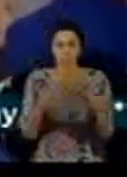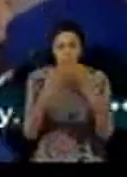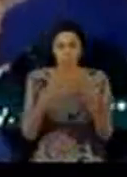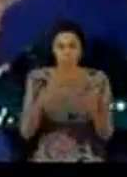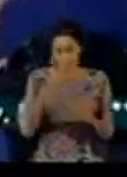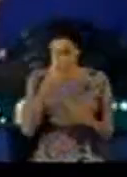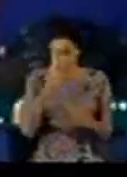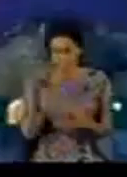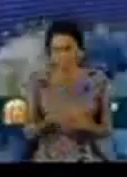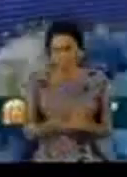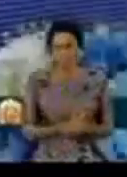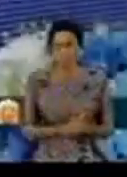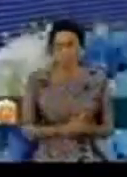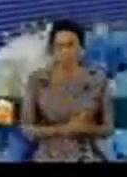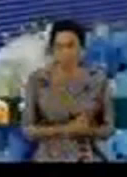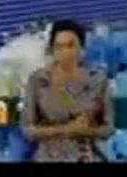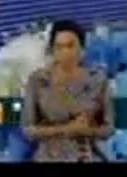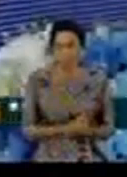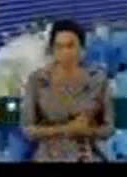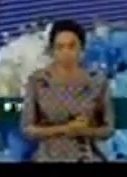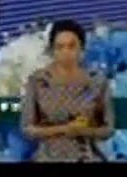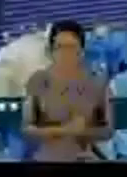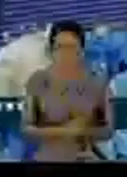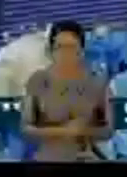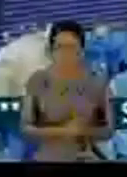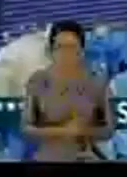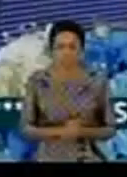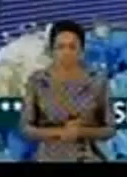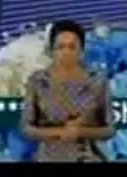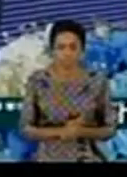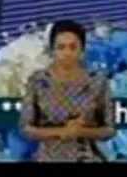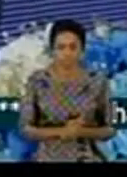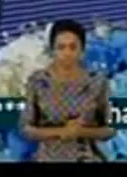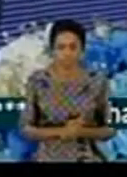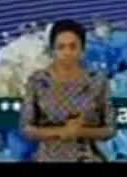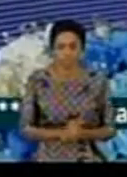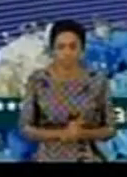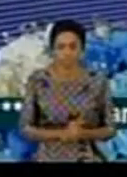us proud. Right. Brother, you can go ahead.